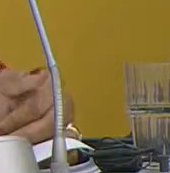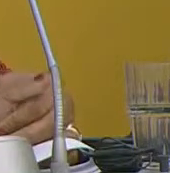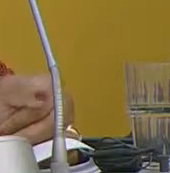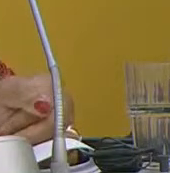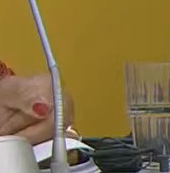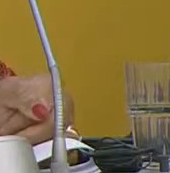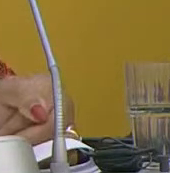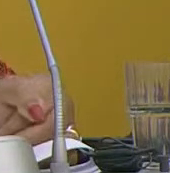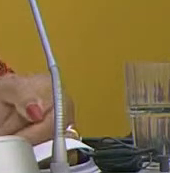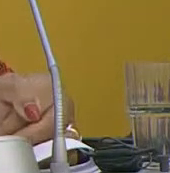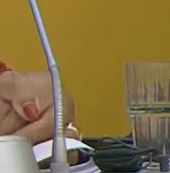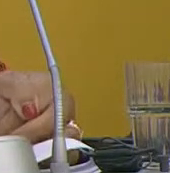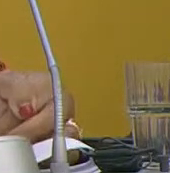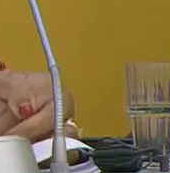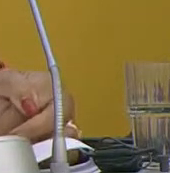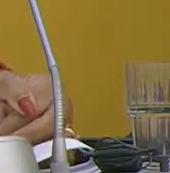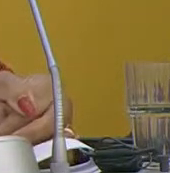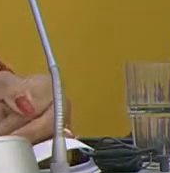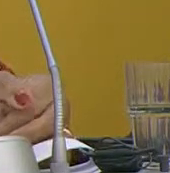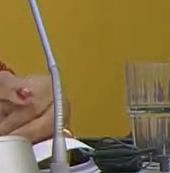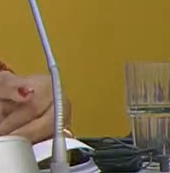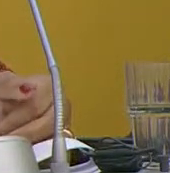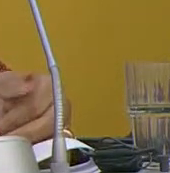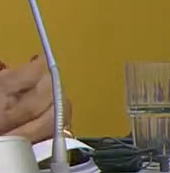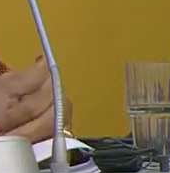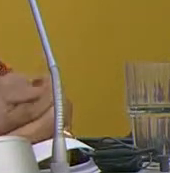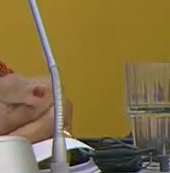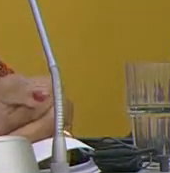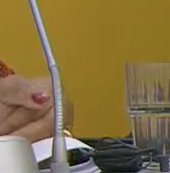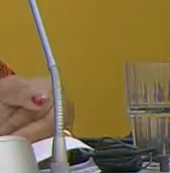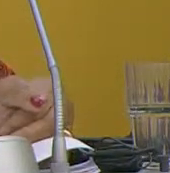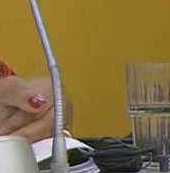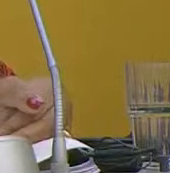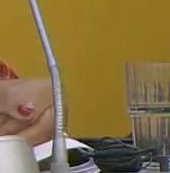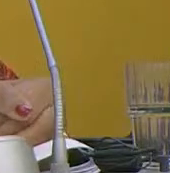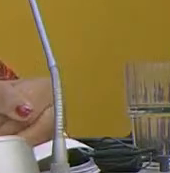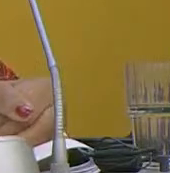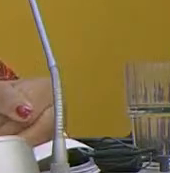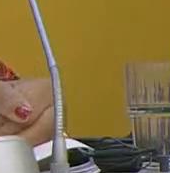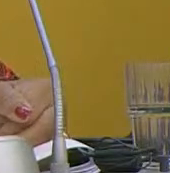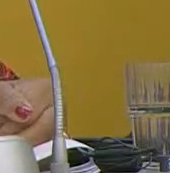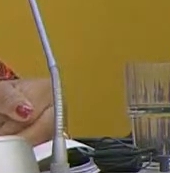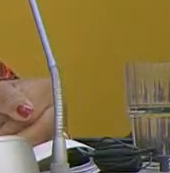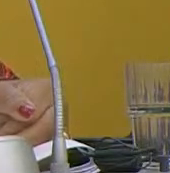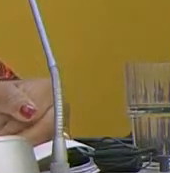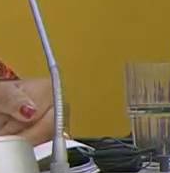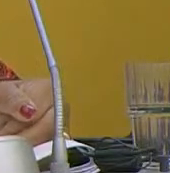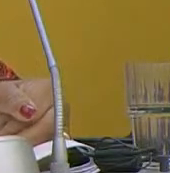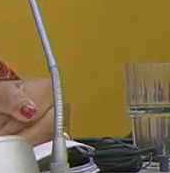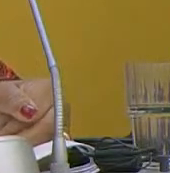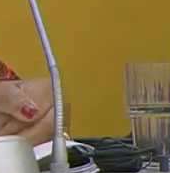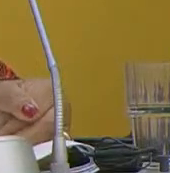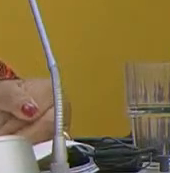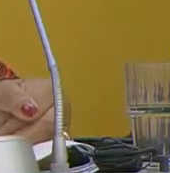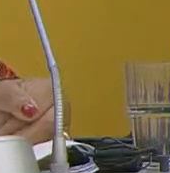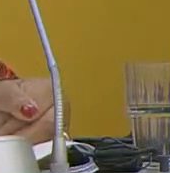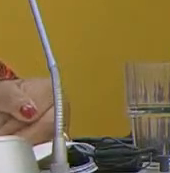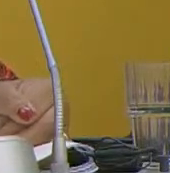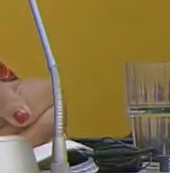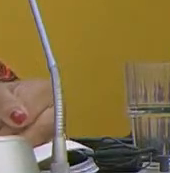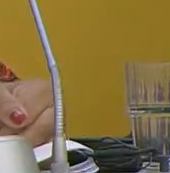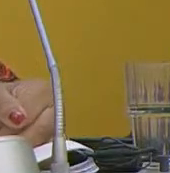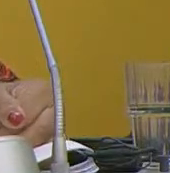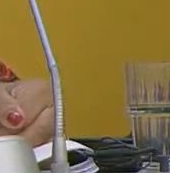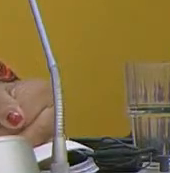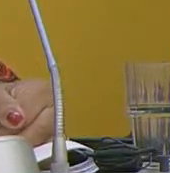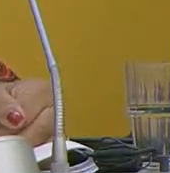line, however, Mr. President, is that we have heard all this rhetoric before and nothing has changed. It's merely a change of names